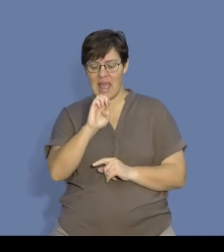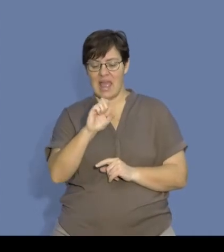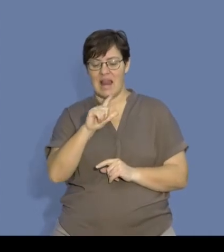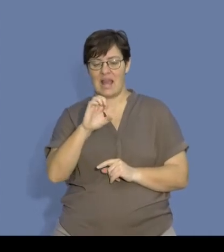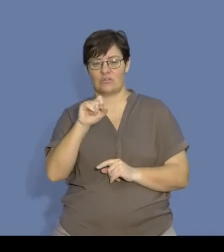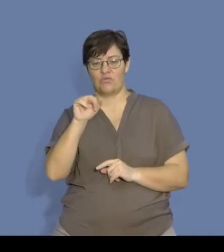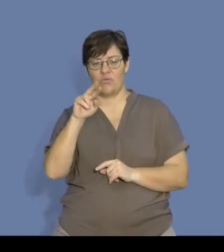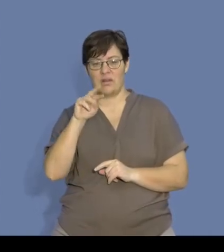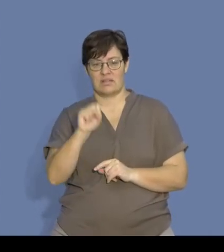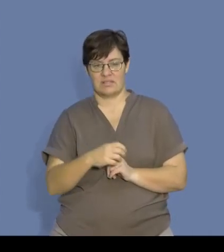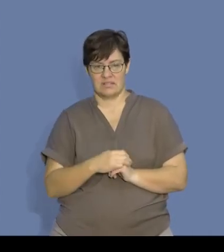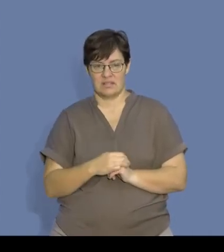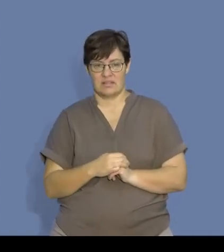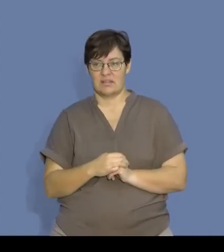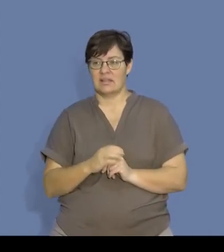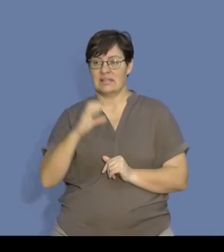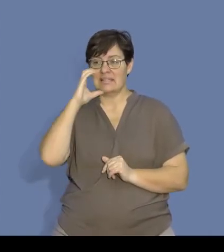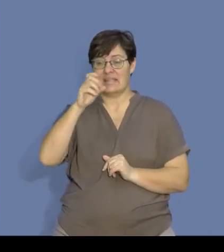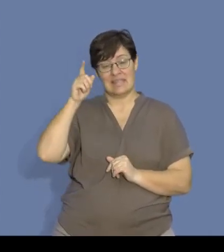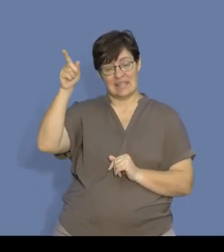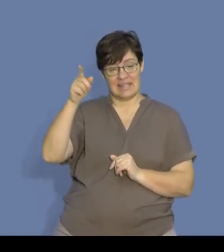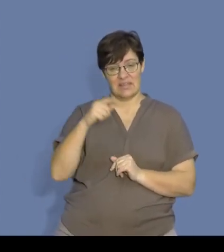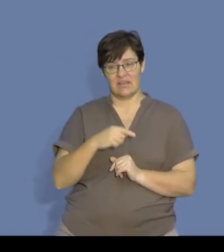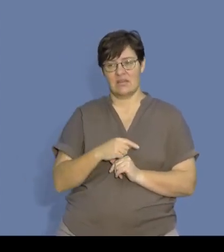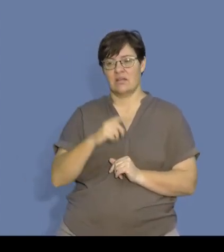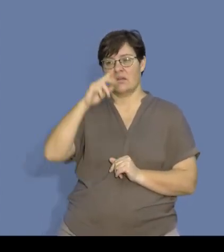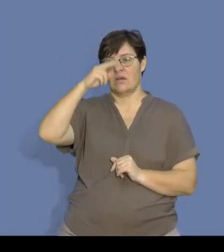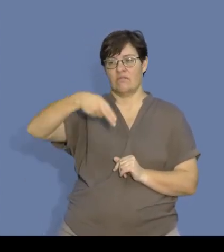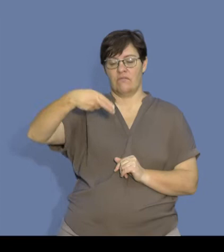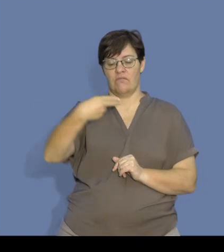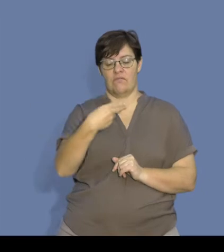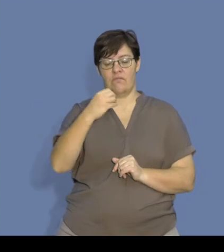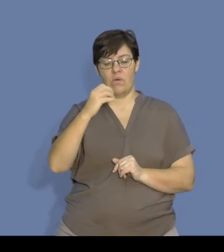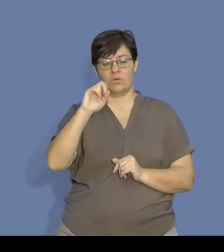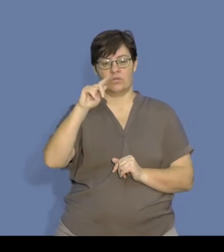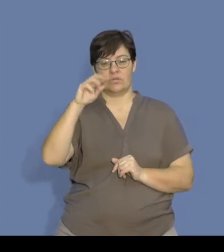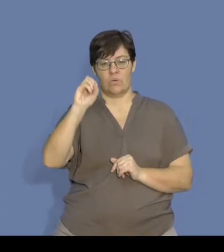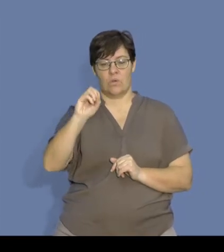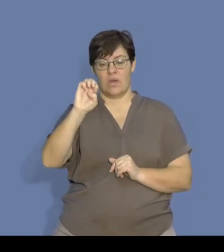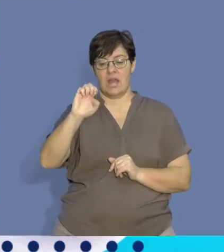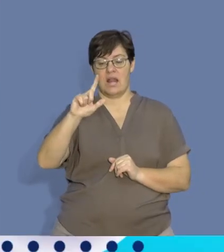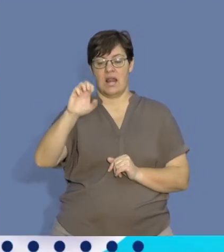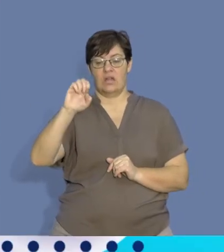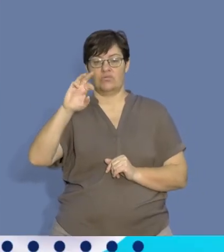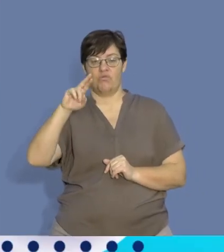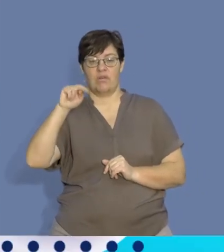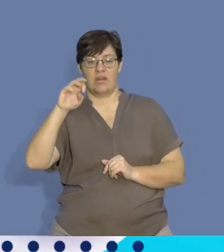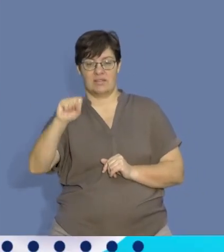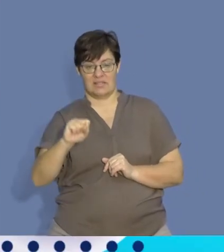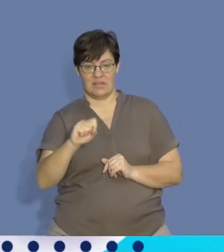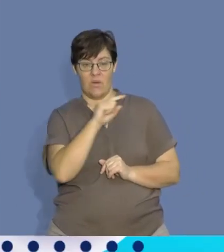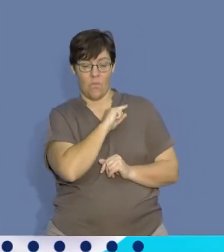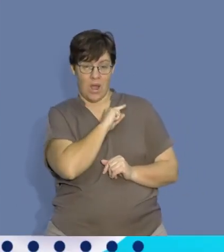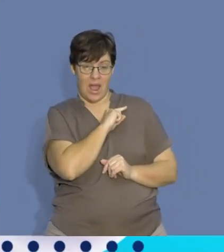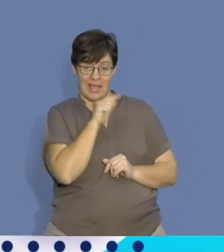You'll see over there, it says photoelectrons. That's just because we have